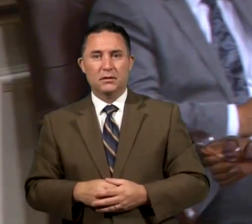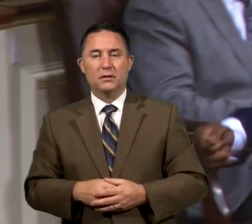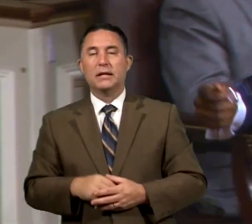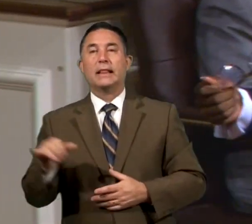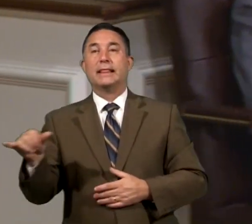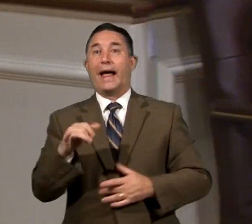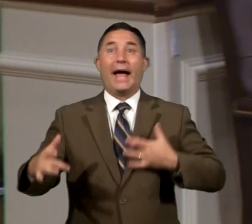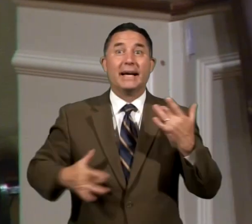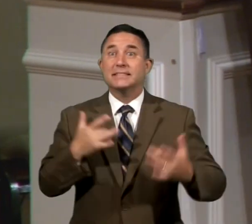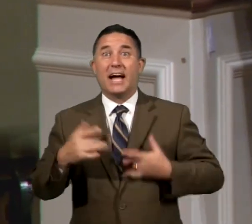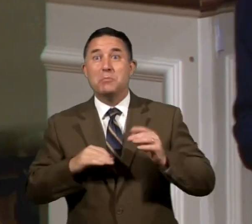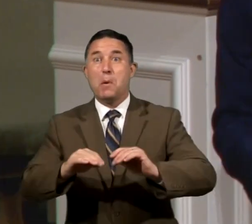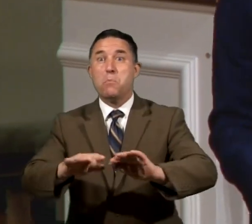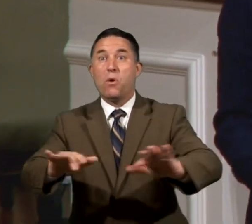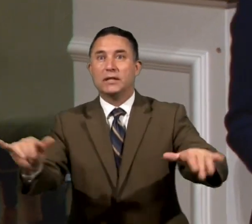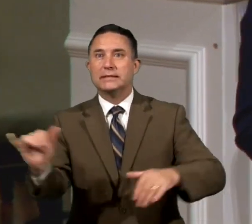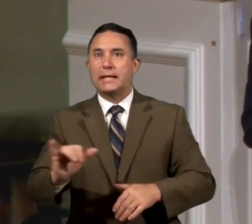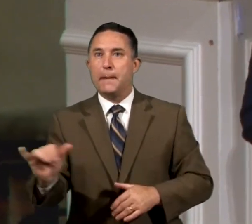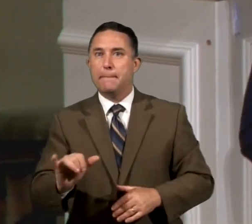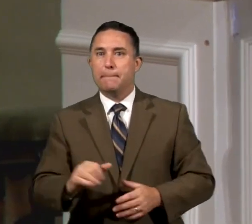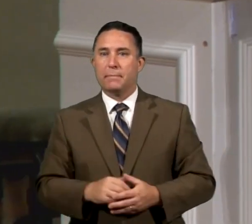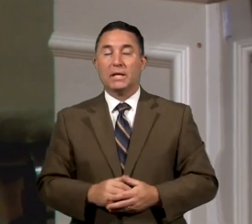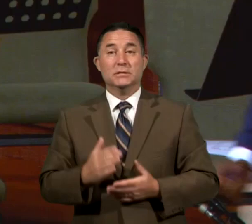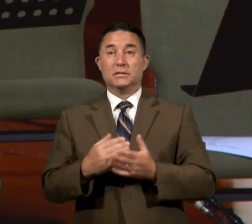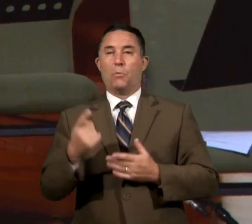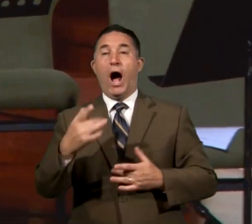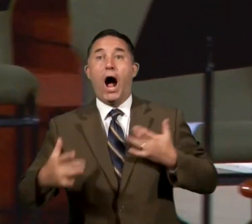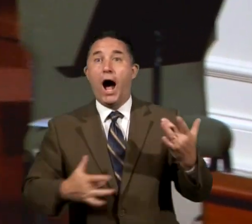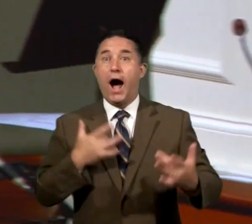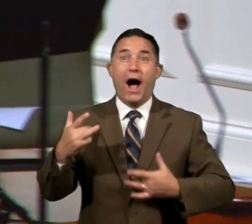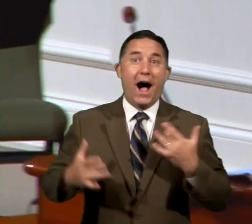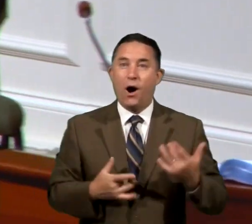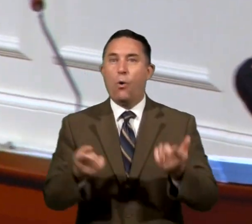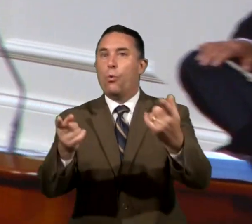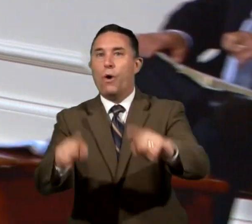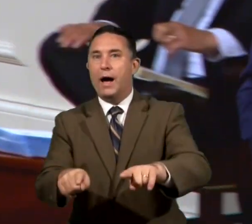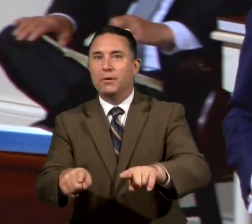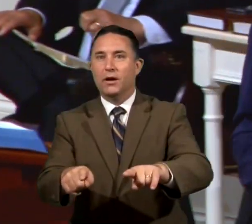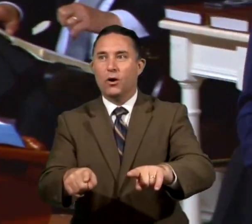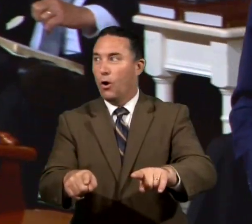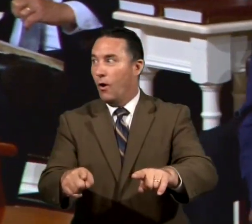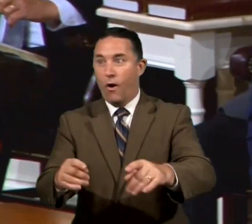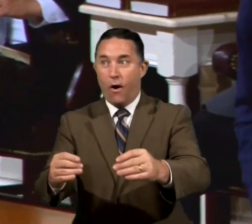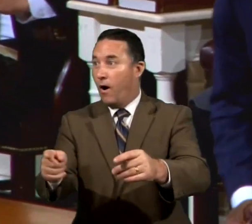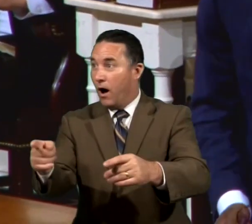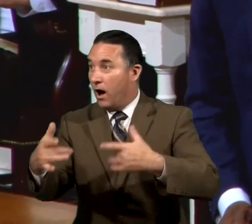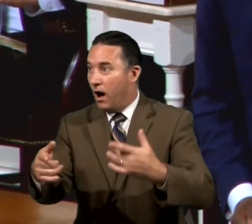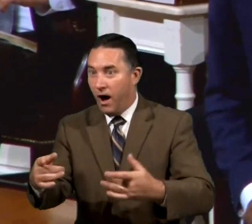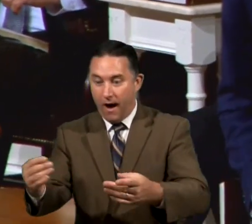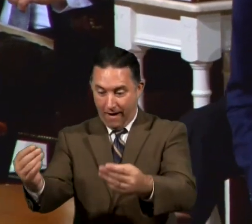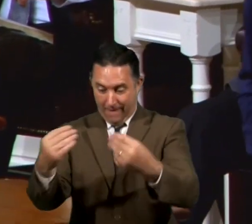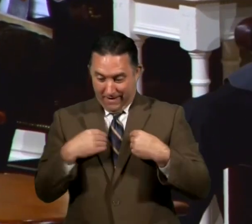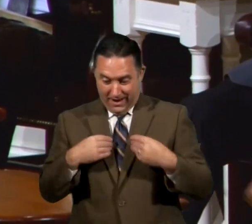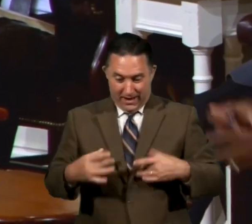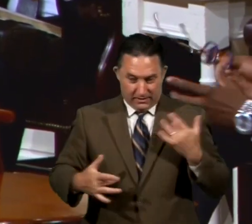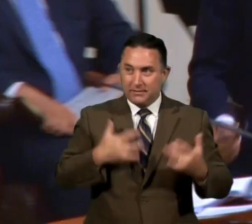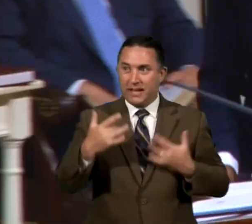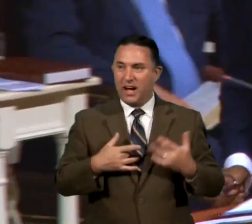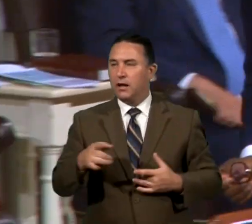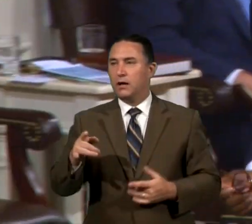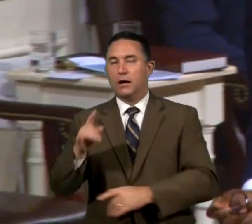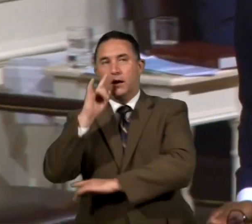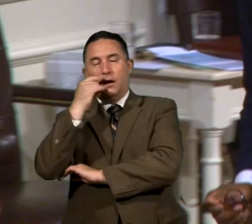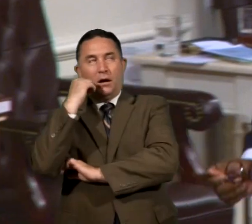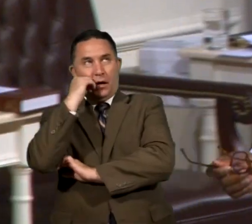Just like excitement is. Somebody's excited, guess what happens? It gets you excited. Somebody's